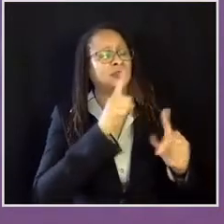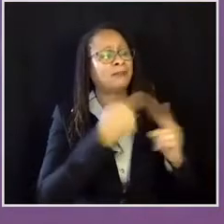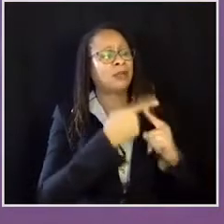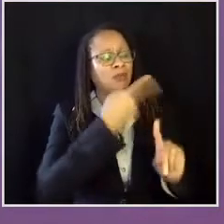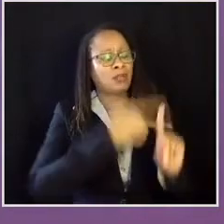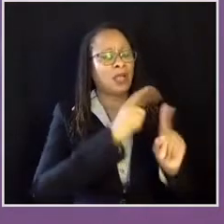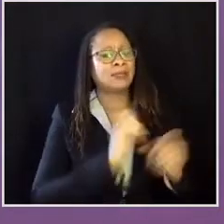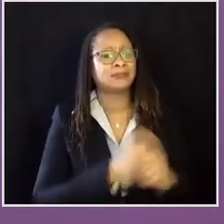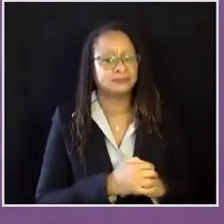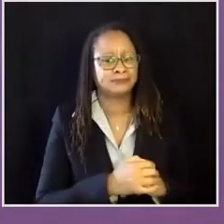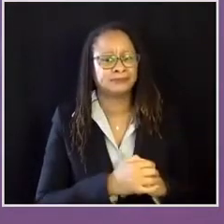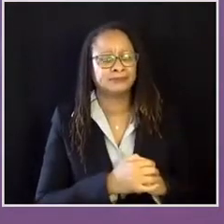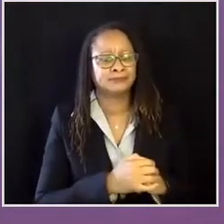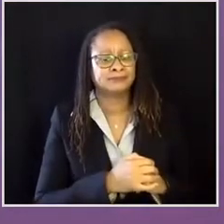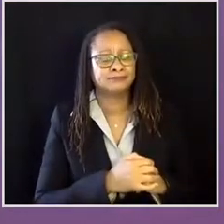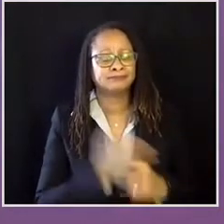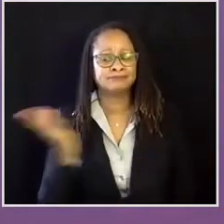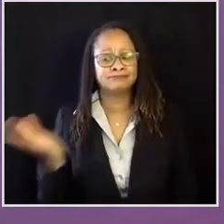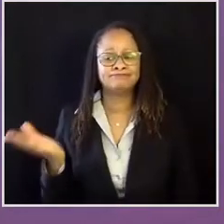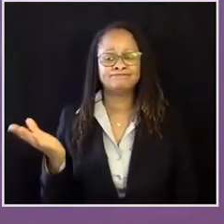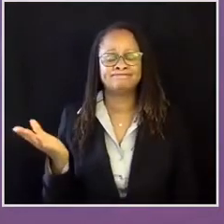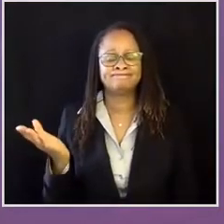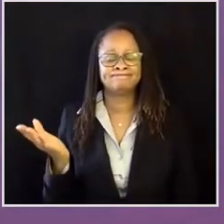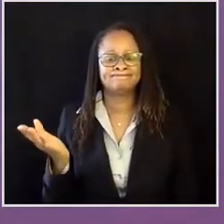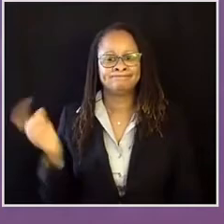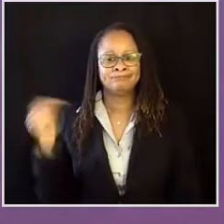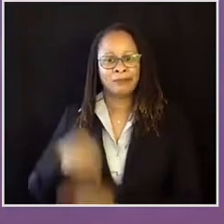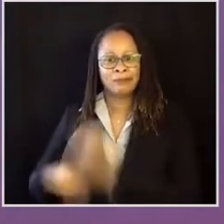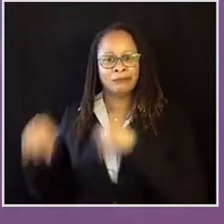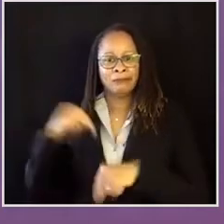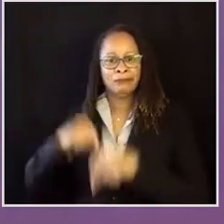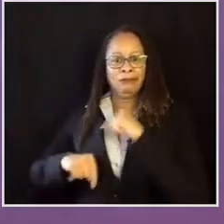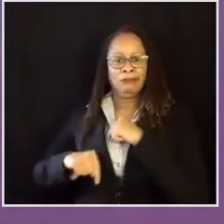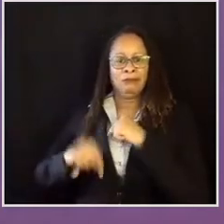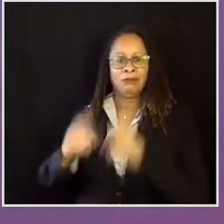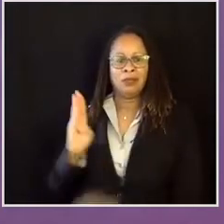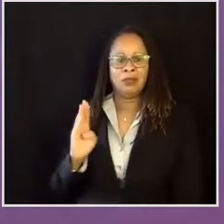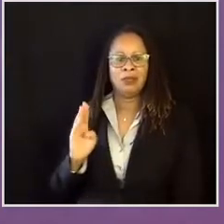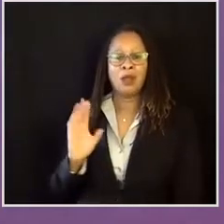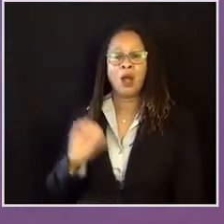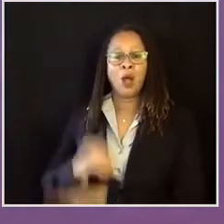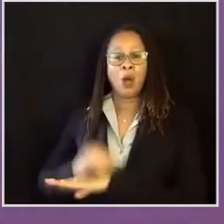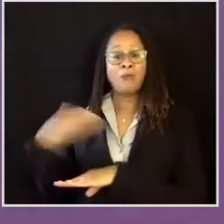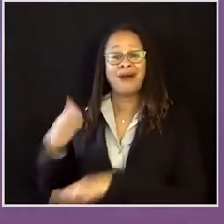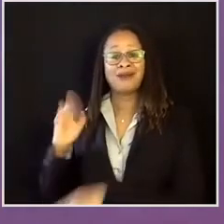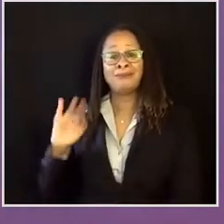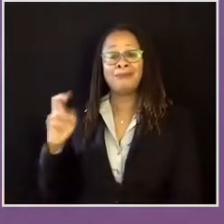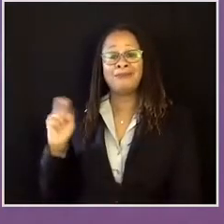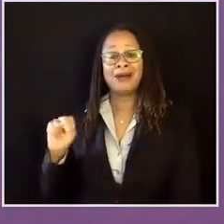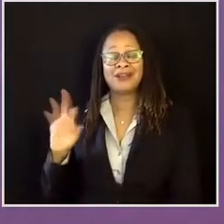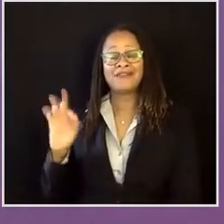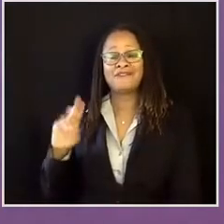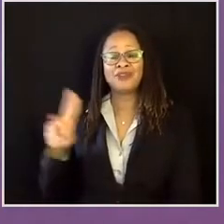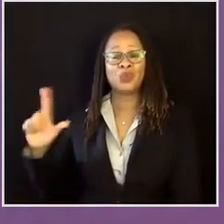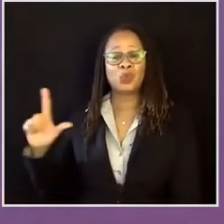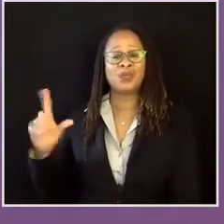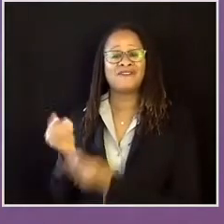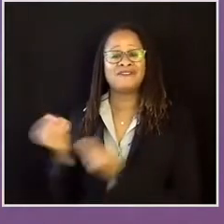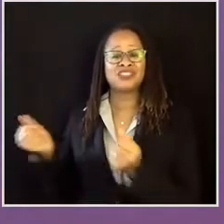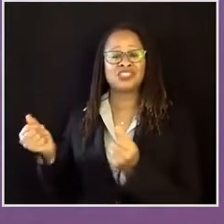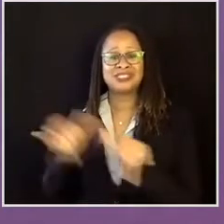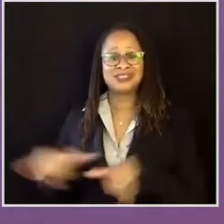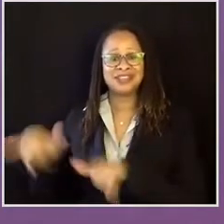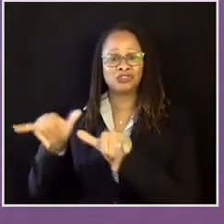Where he reverses the Obama-Biden fuel efficiency standards,